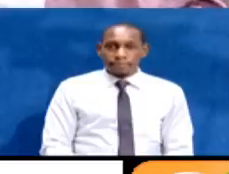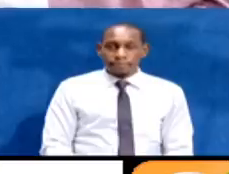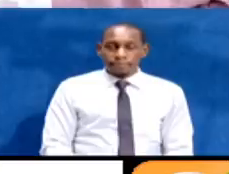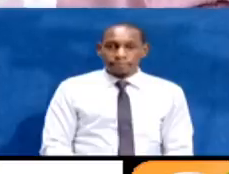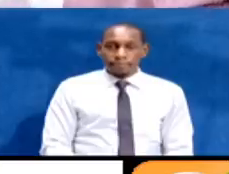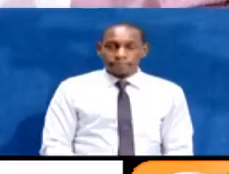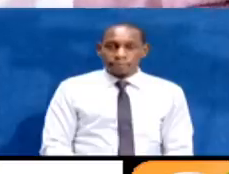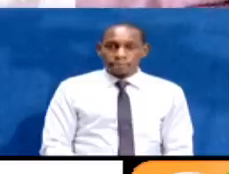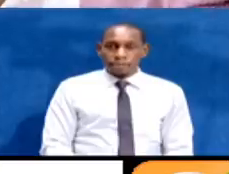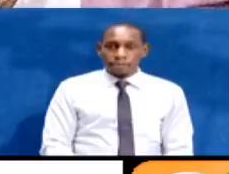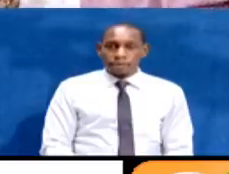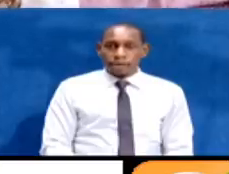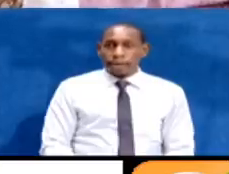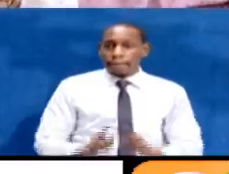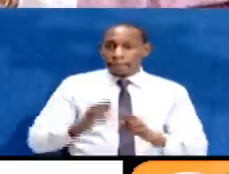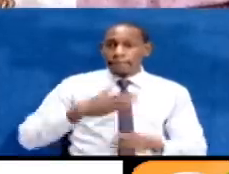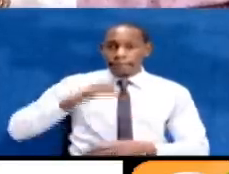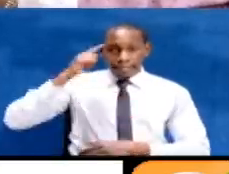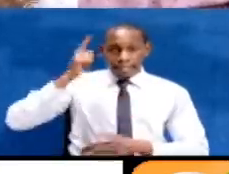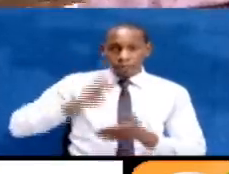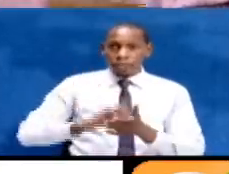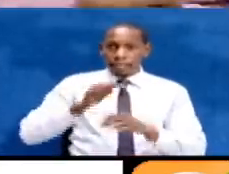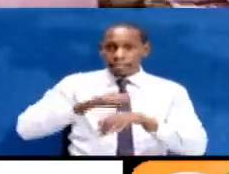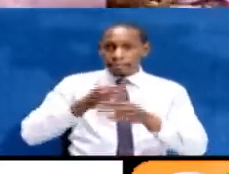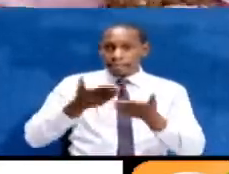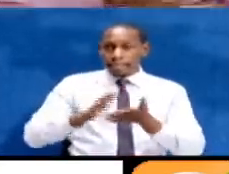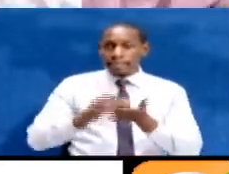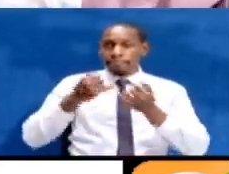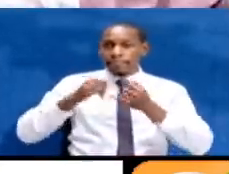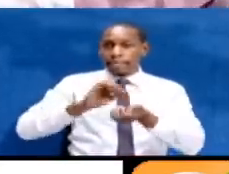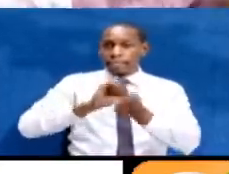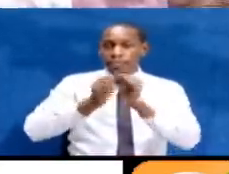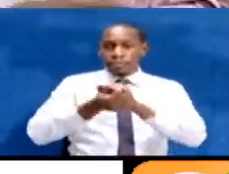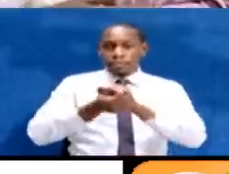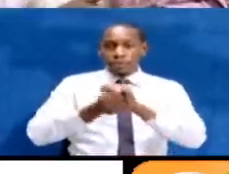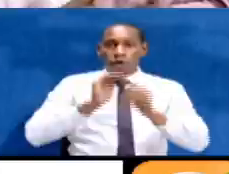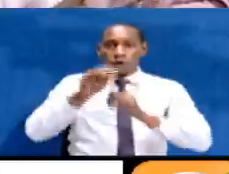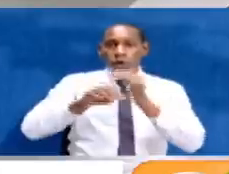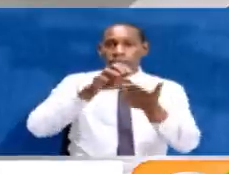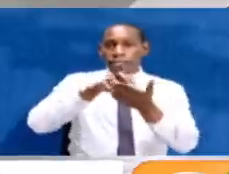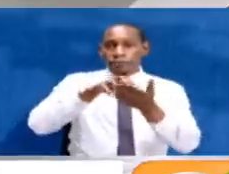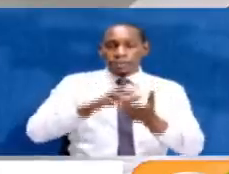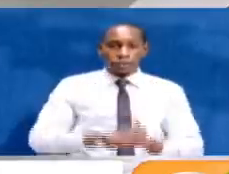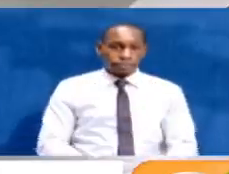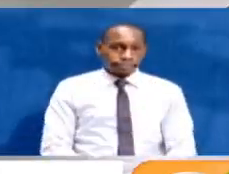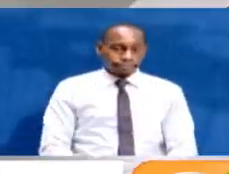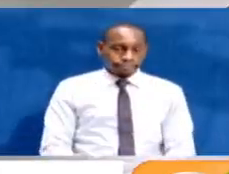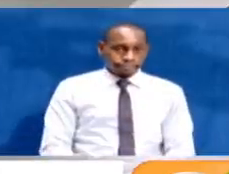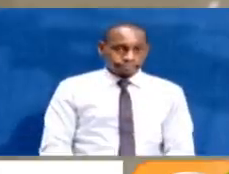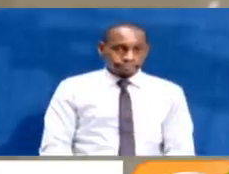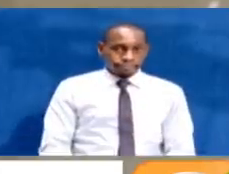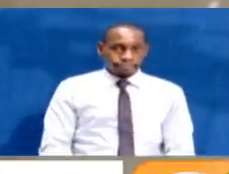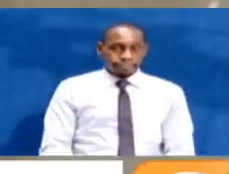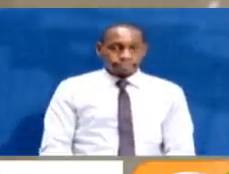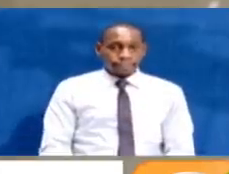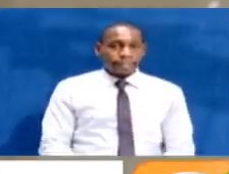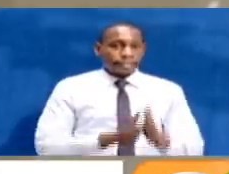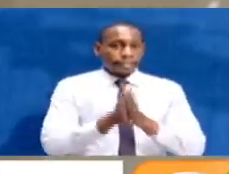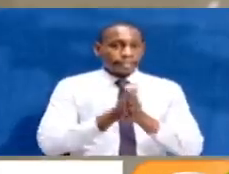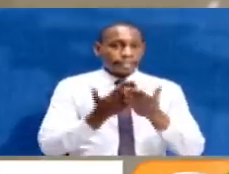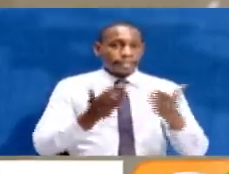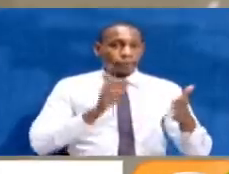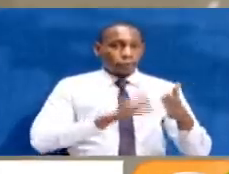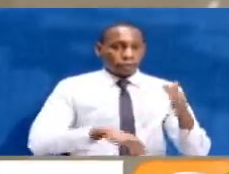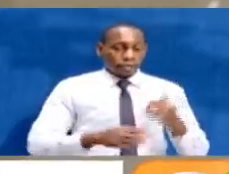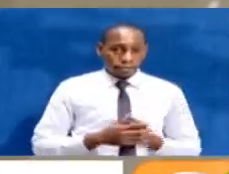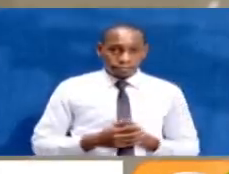my on my thoughts, but I think it's time we just try and change the whole game. Well, the interesting thing is